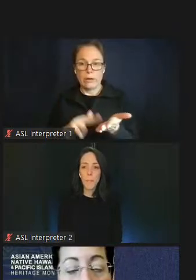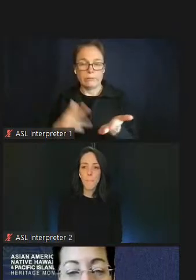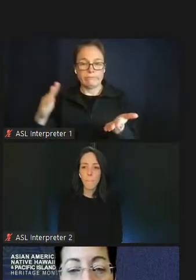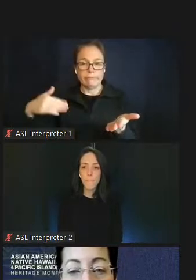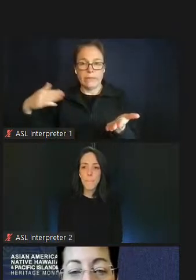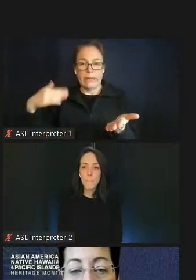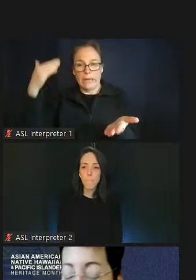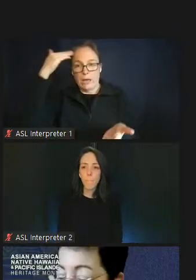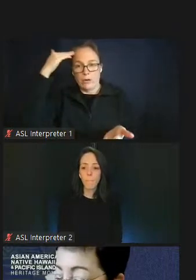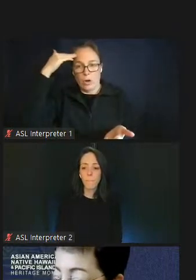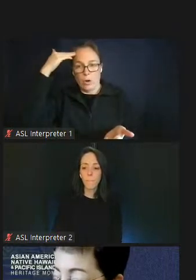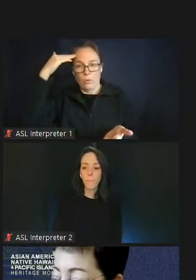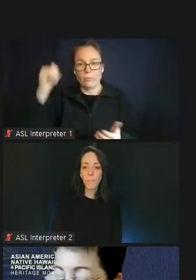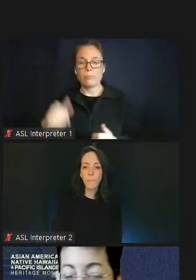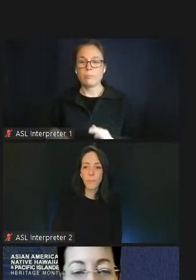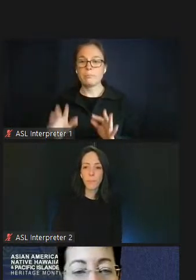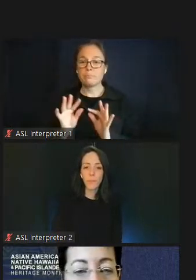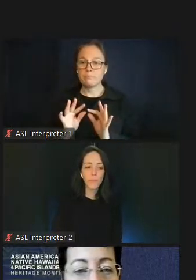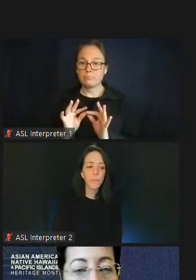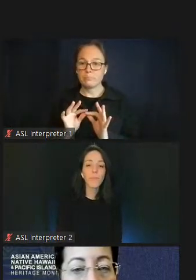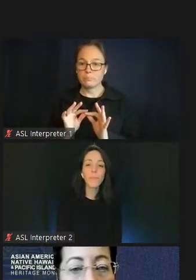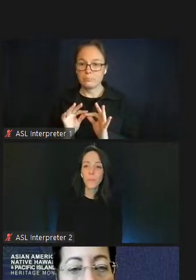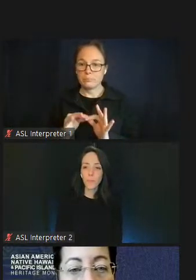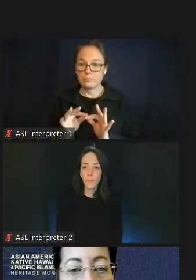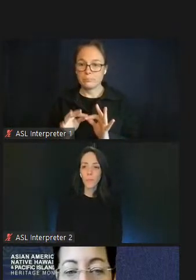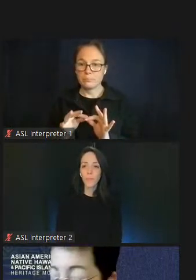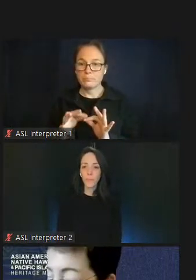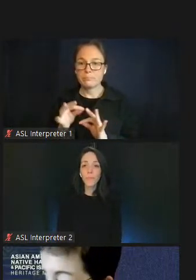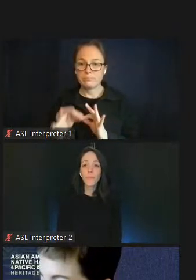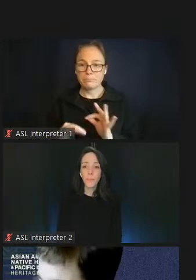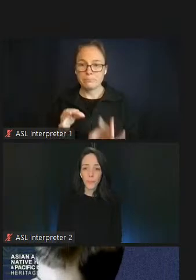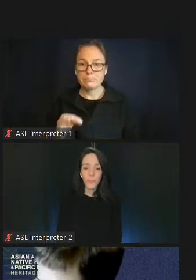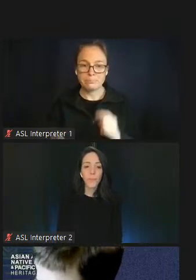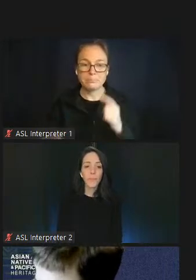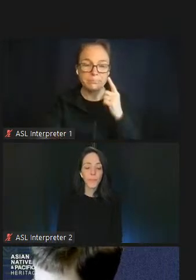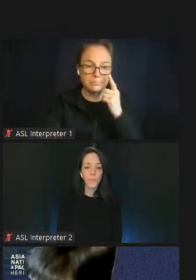budget. Next slide, please.